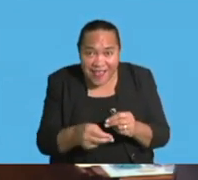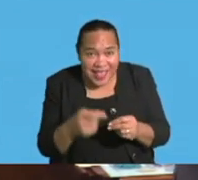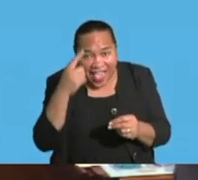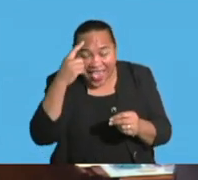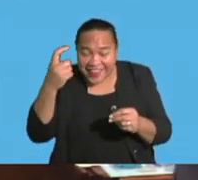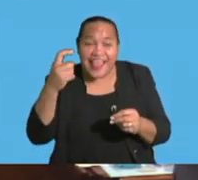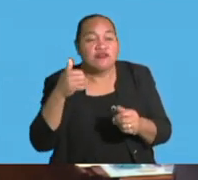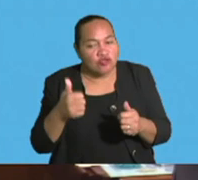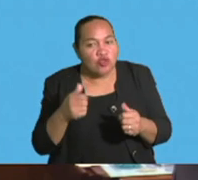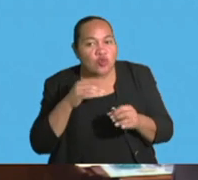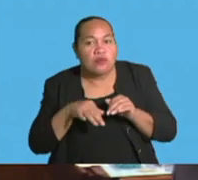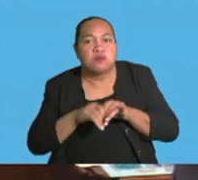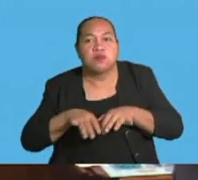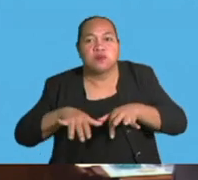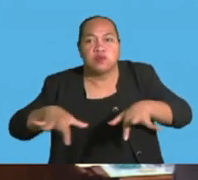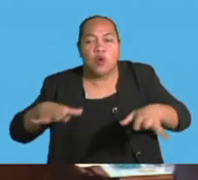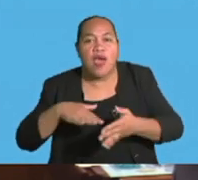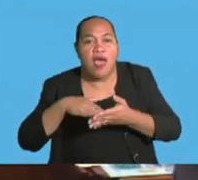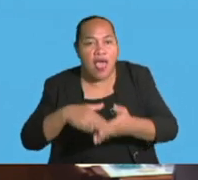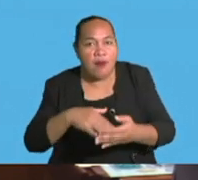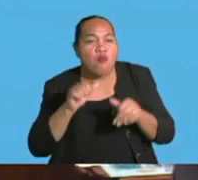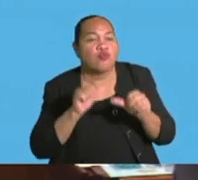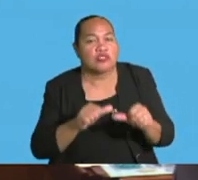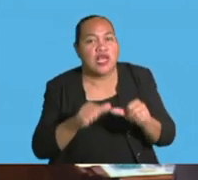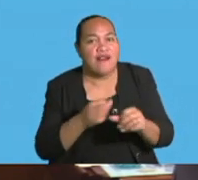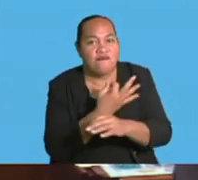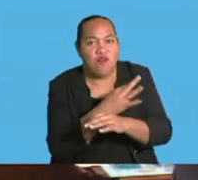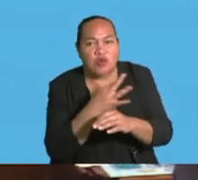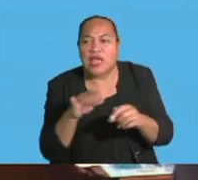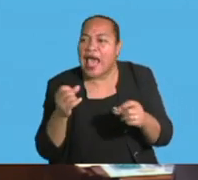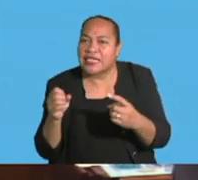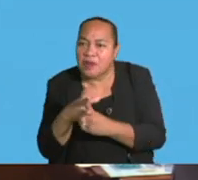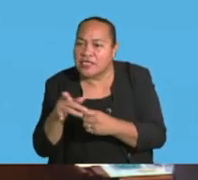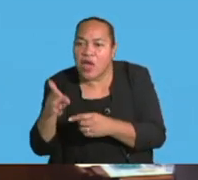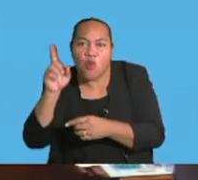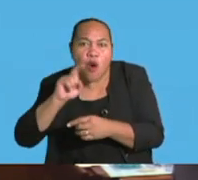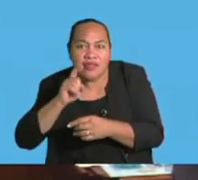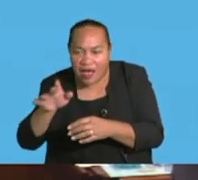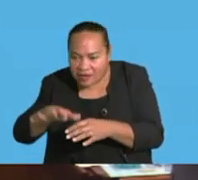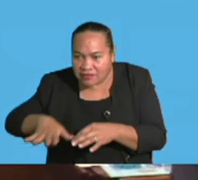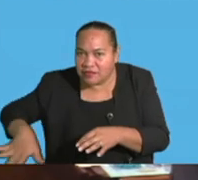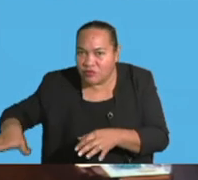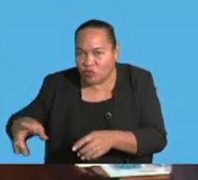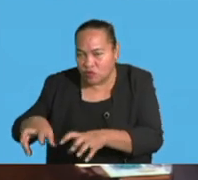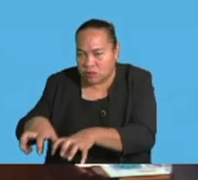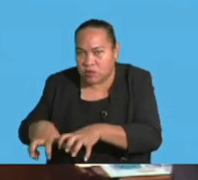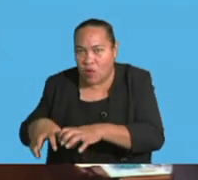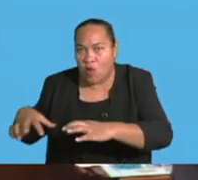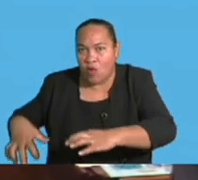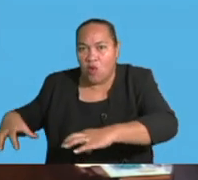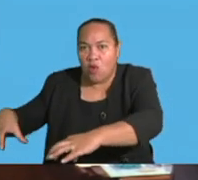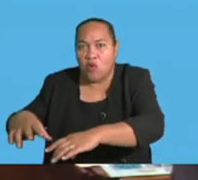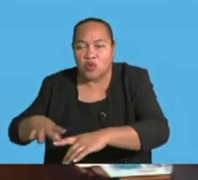ultimately enable the country to protect the native forests, including our water sources and rich biodiversity. This will minimize